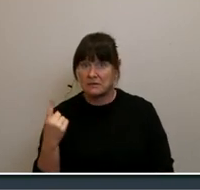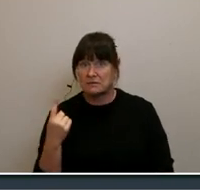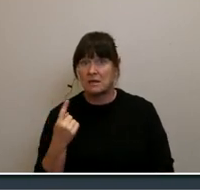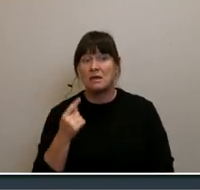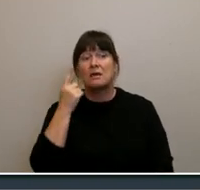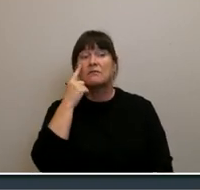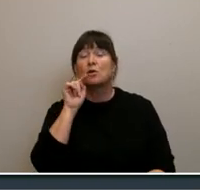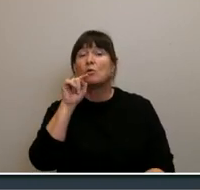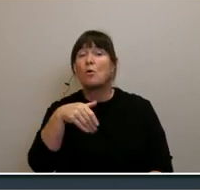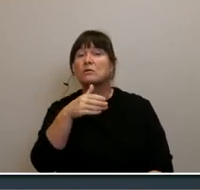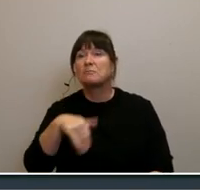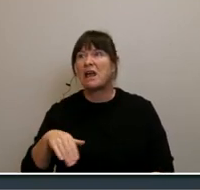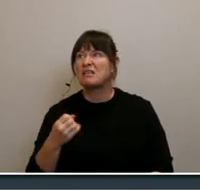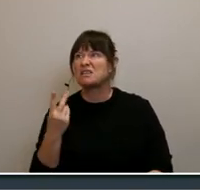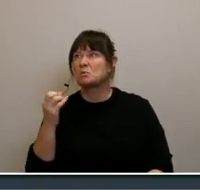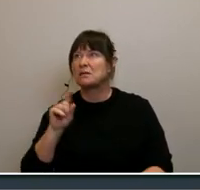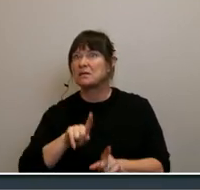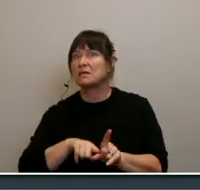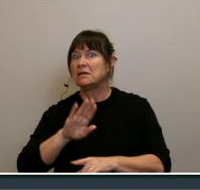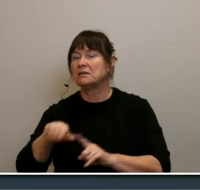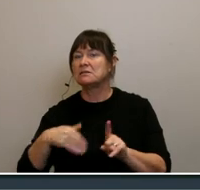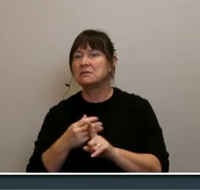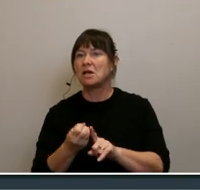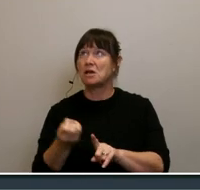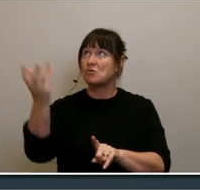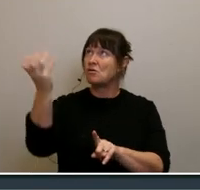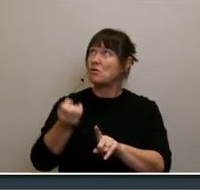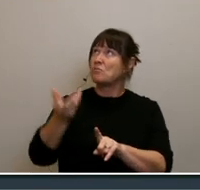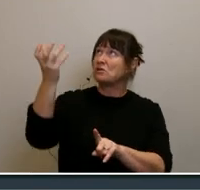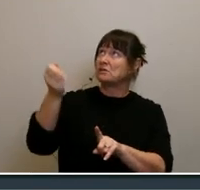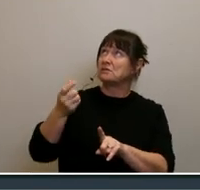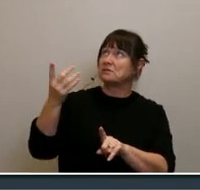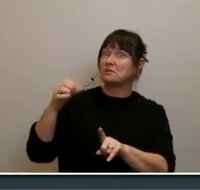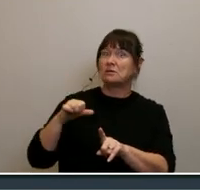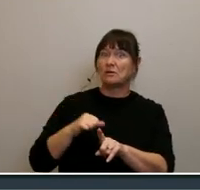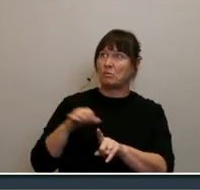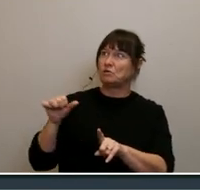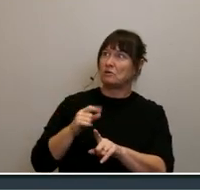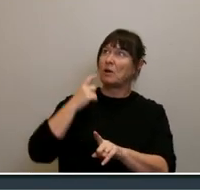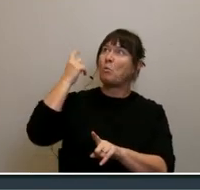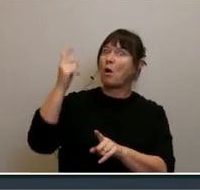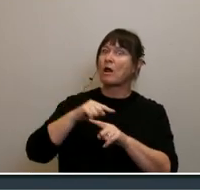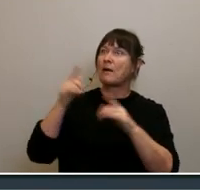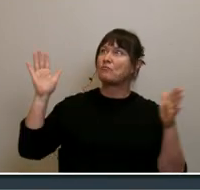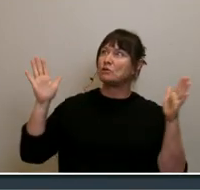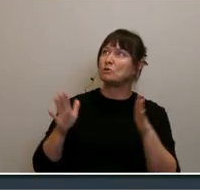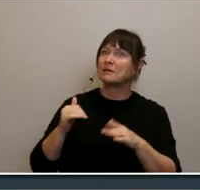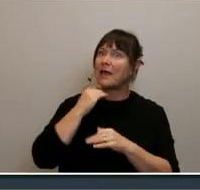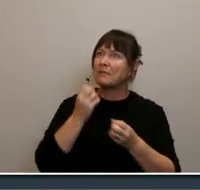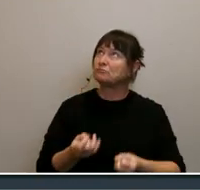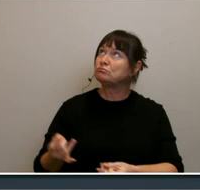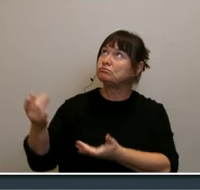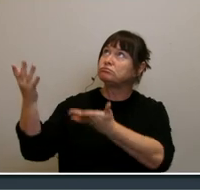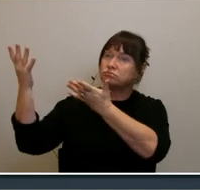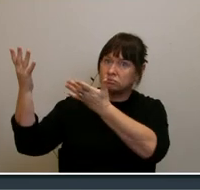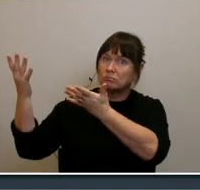last 10, 20 years, the reduction should have been a major consideration in the plan, our plan for